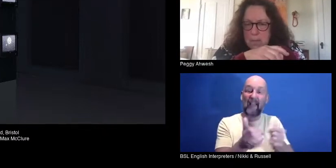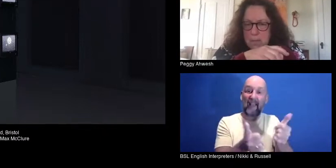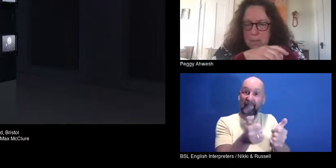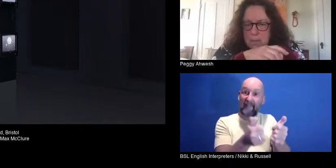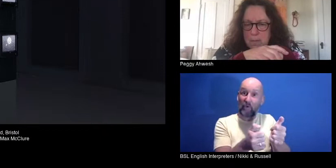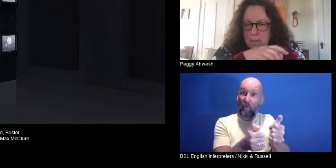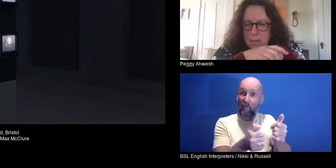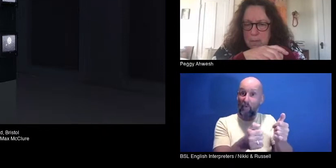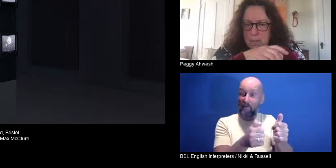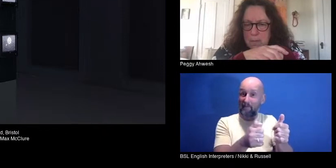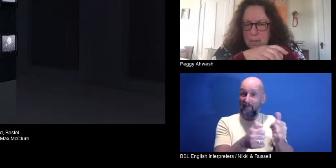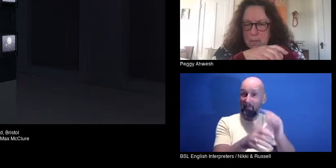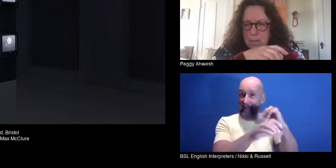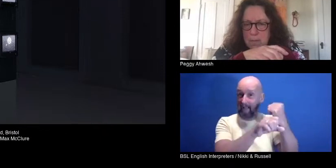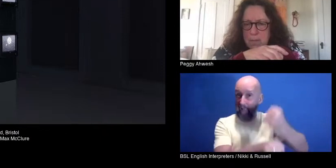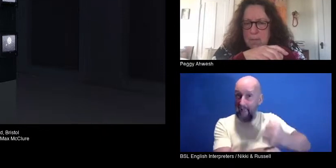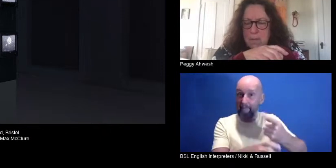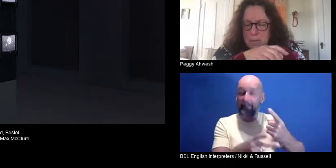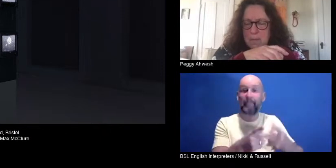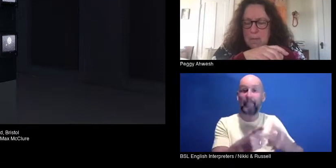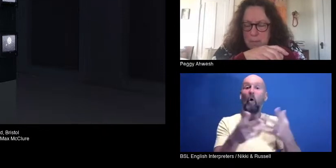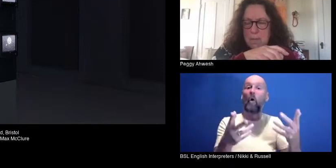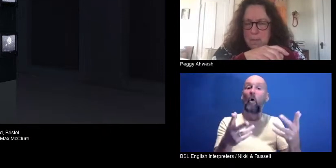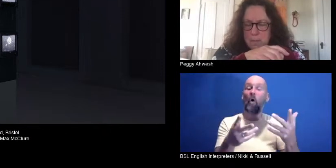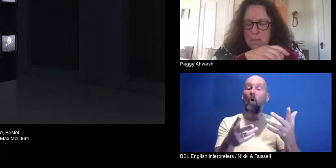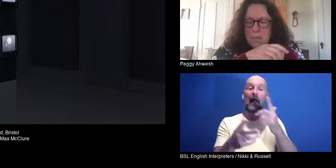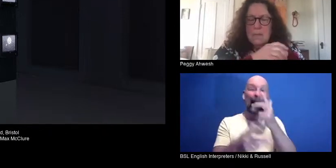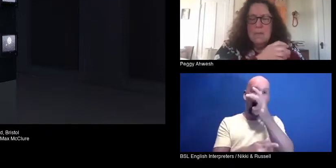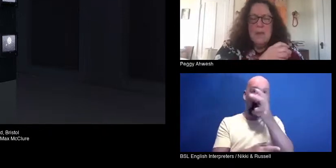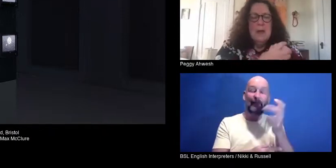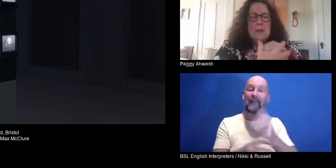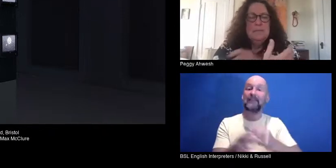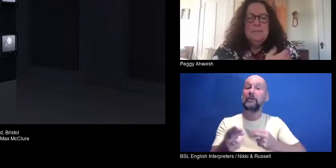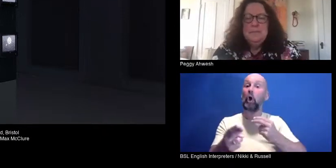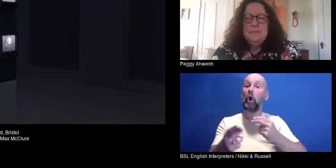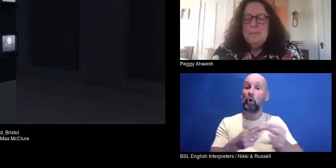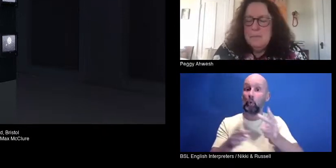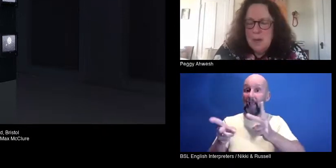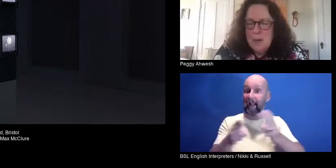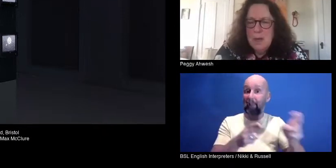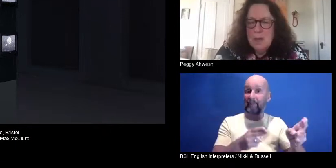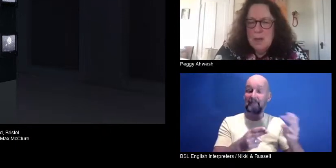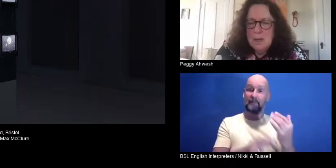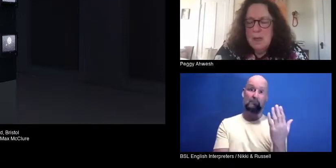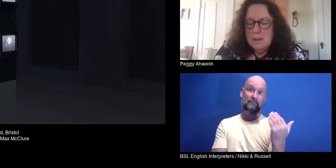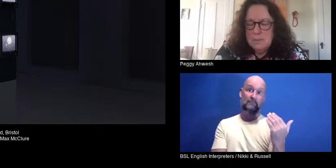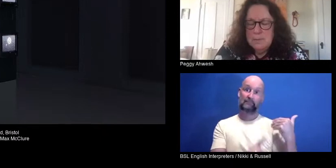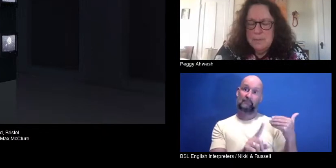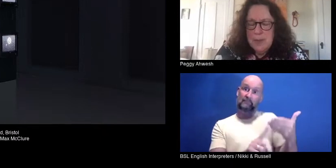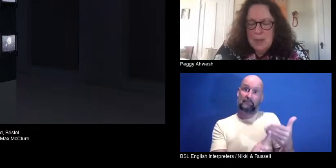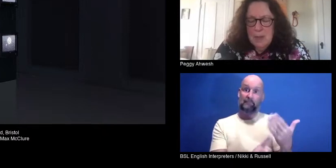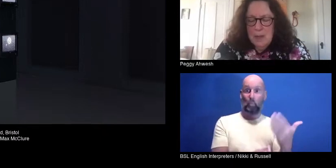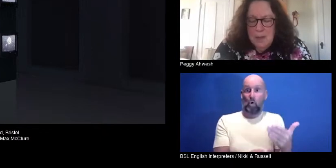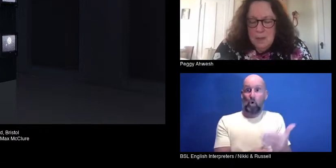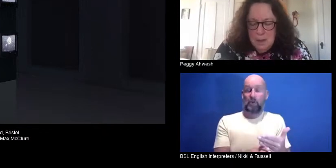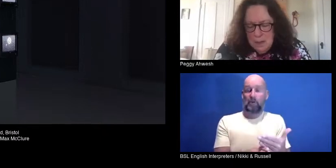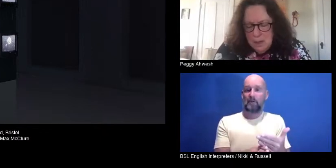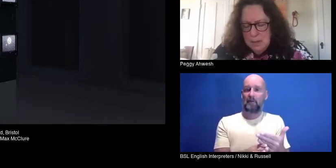animated news clips that you've been working with in this most recent cycle of work.